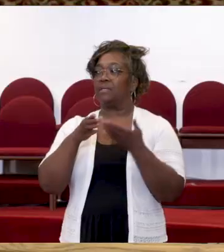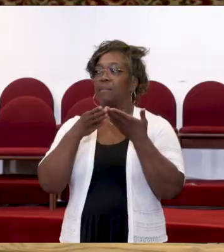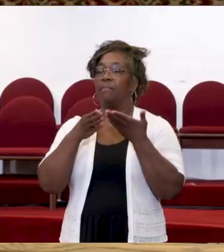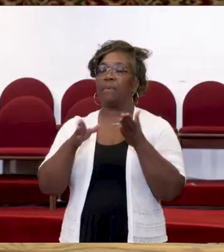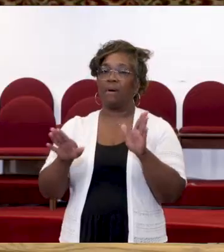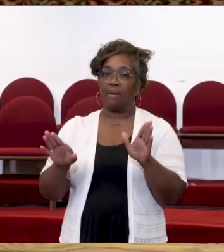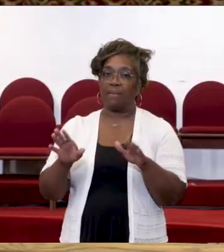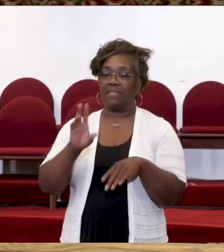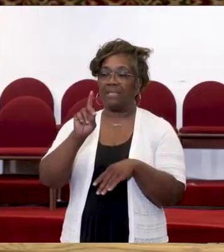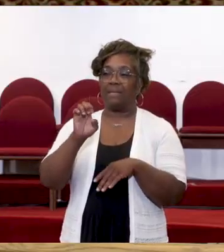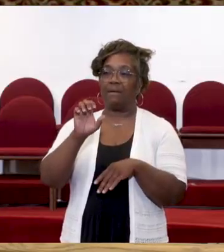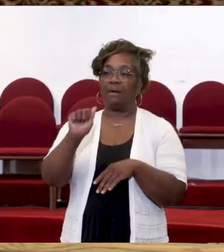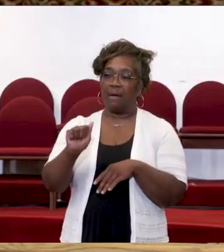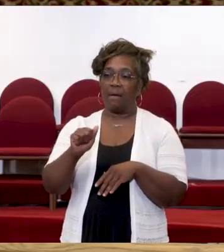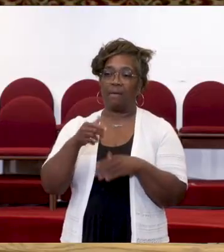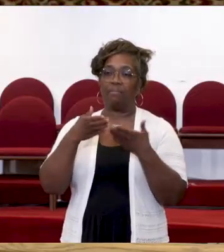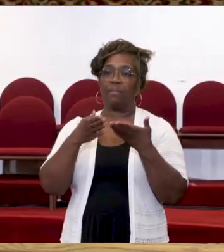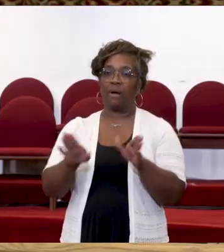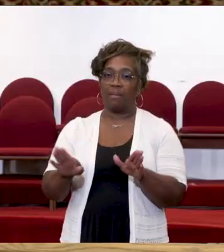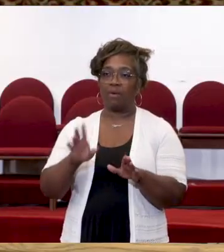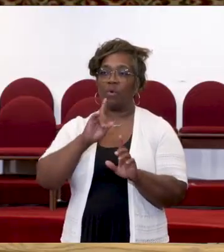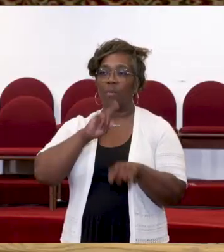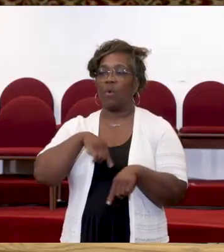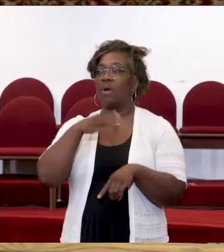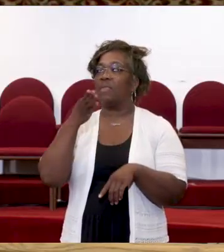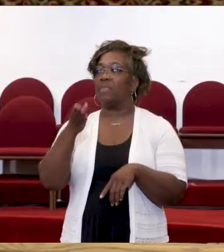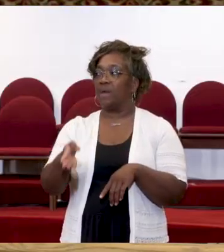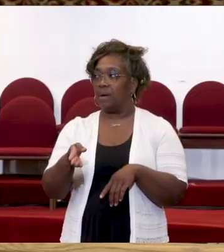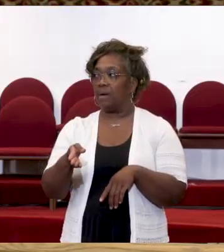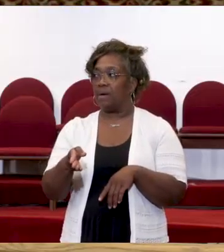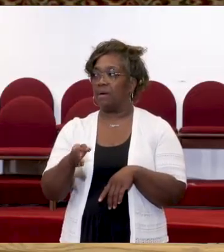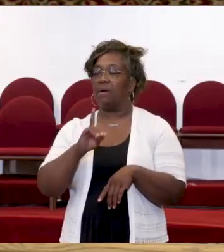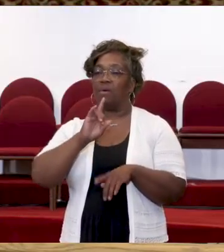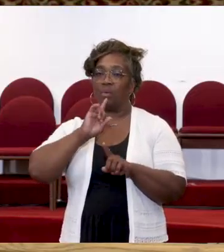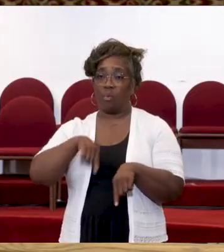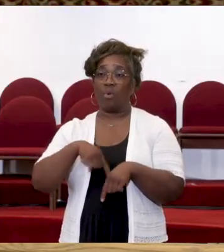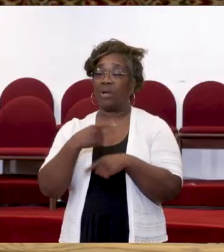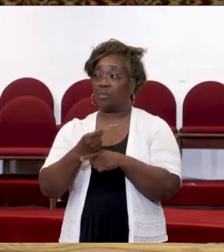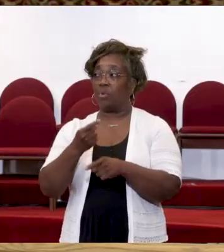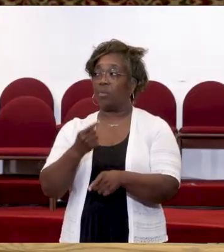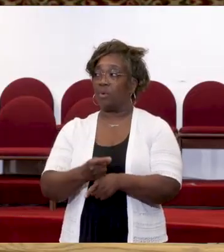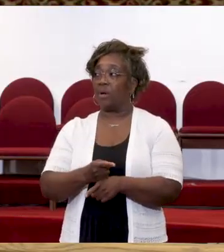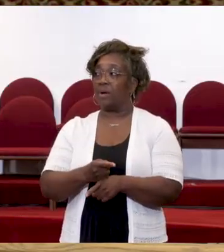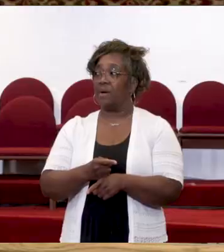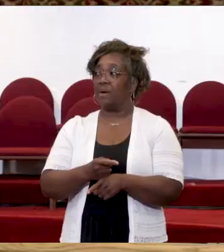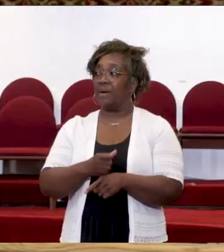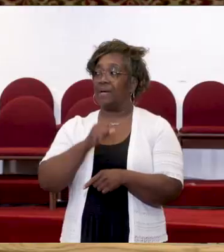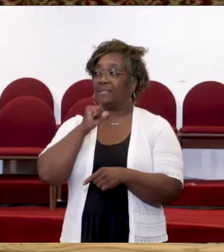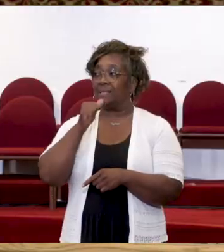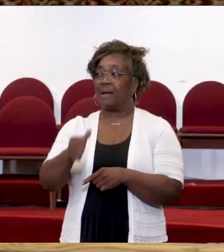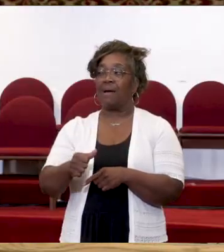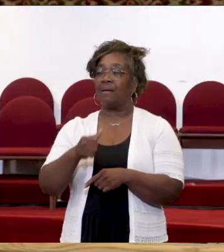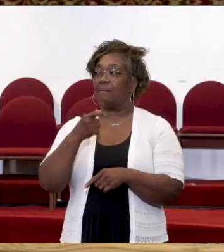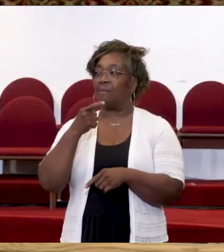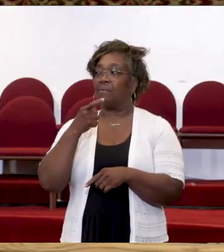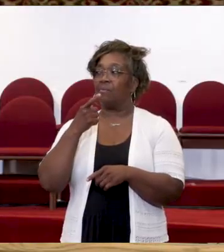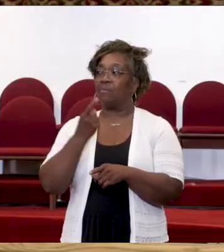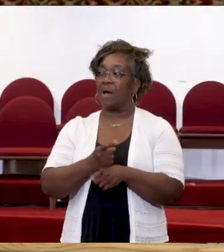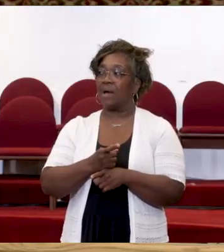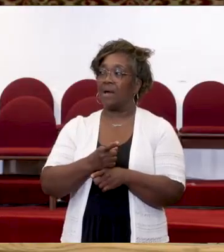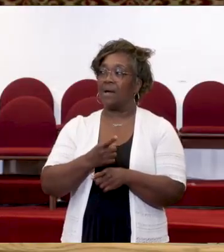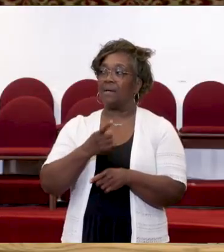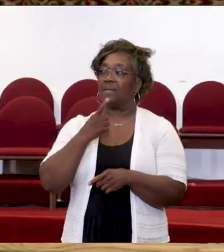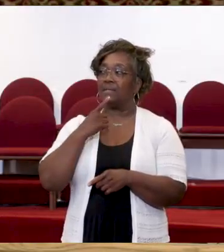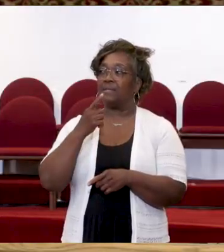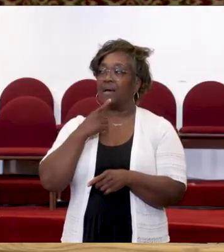its website. We've looked at the legalities. They are reporting properly, and it is not factually accurate to say it takes money from the